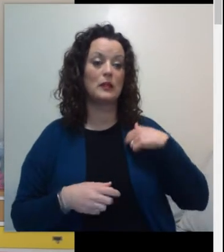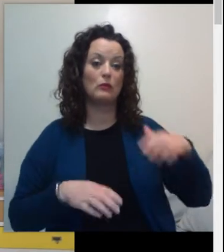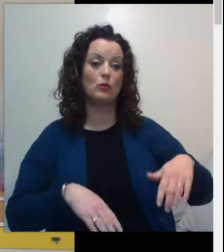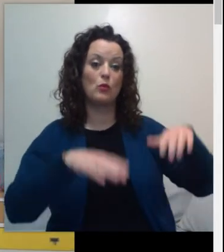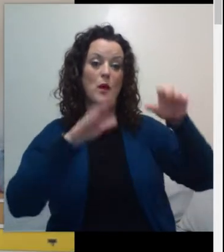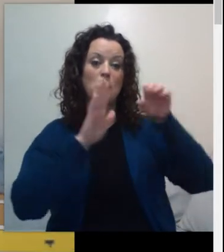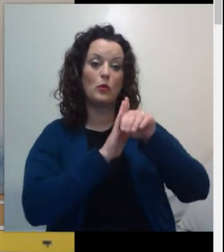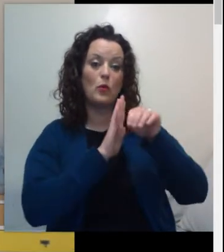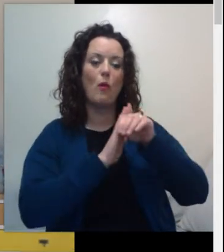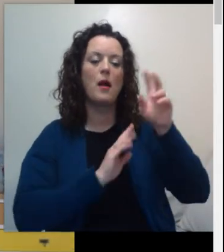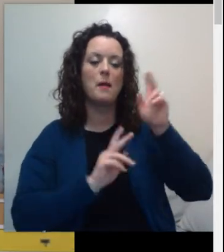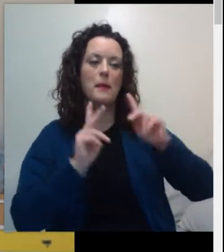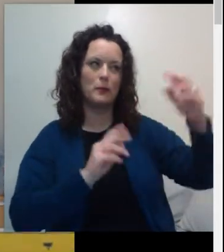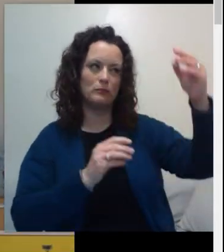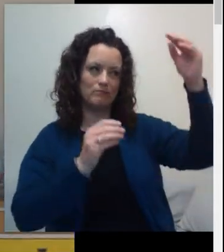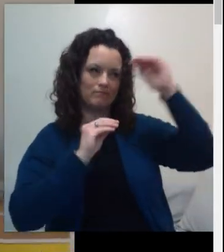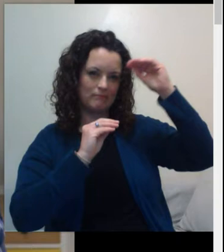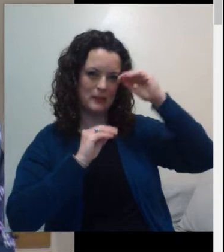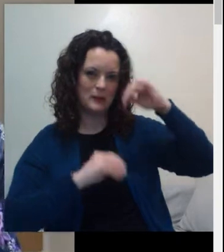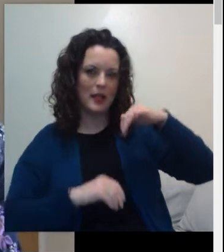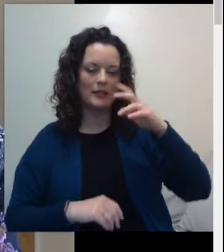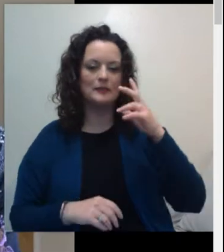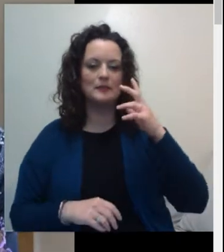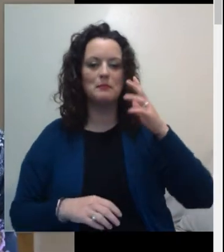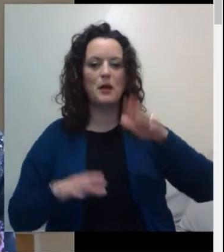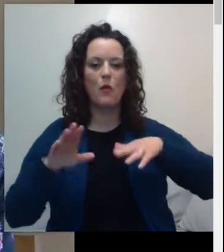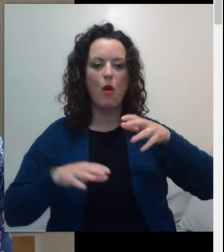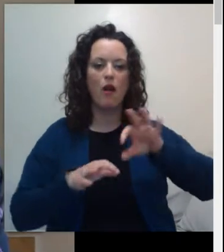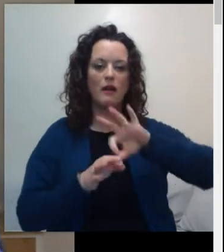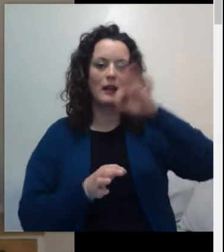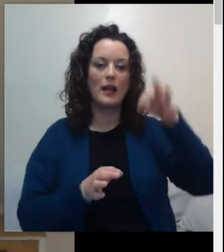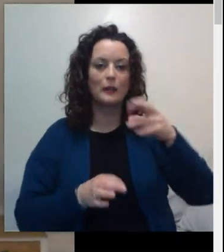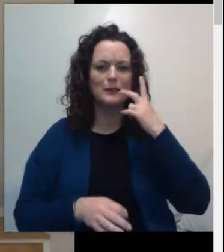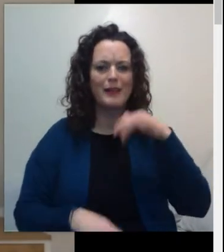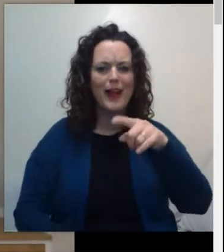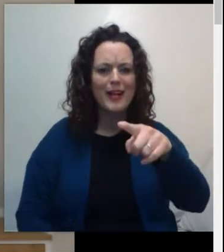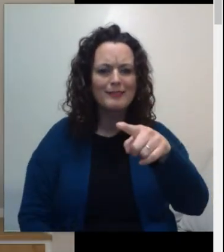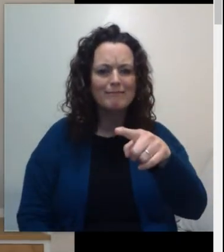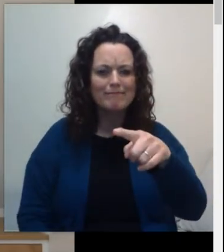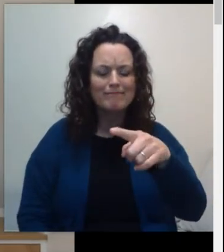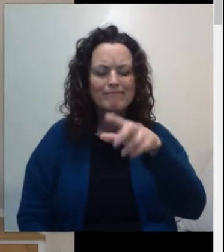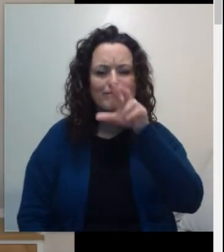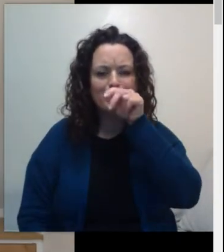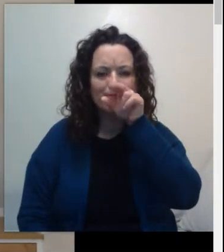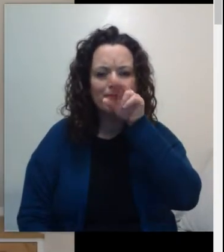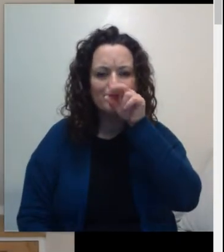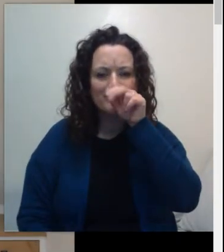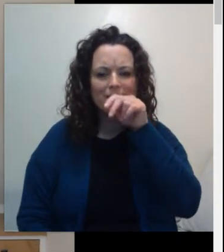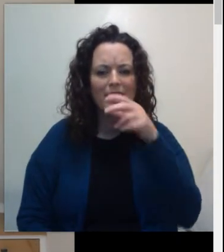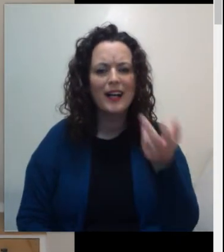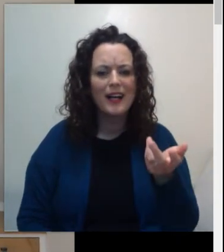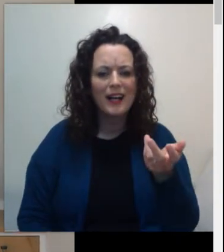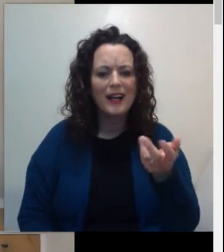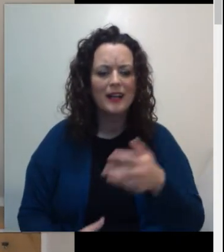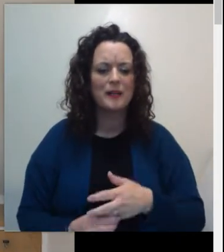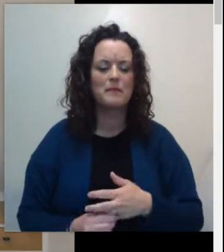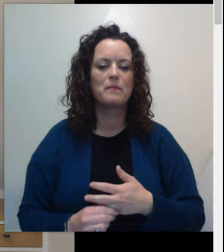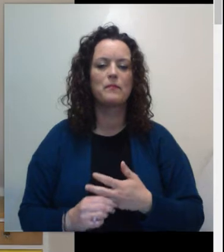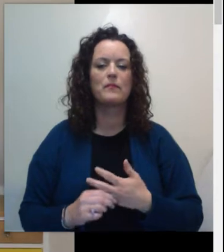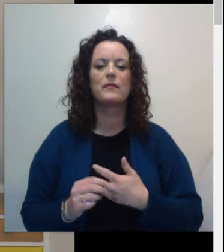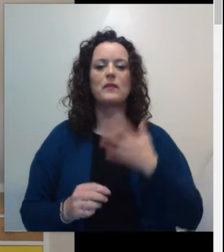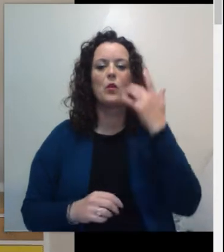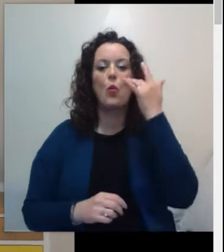cane. See this cane? Look at that. It has a duck on it. It's because there is a hotel